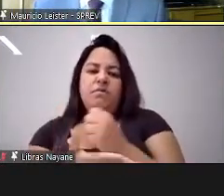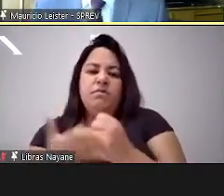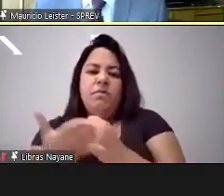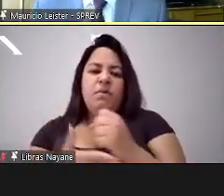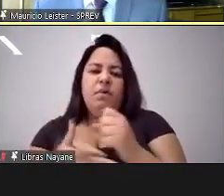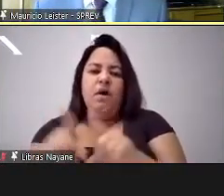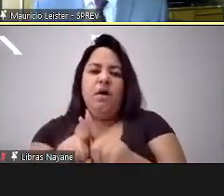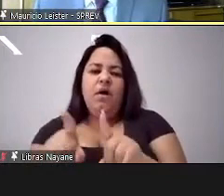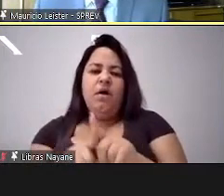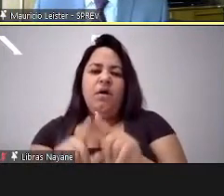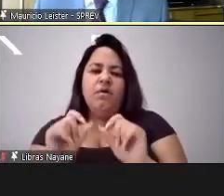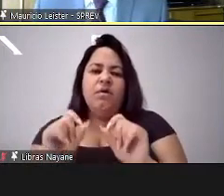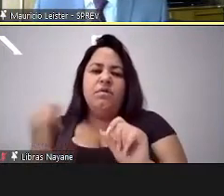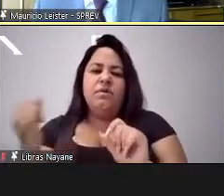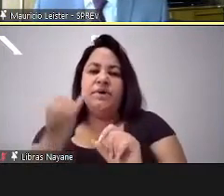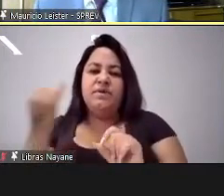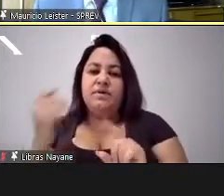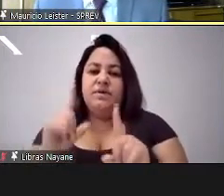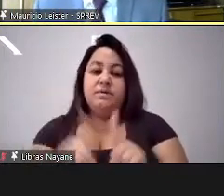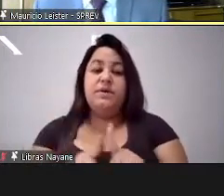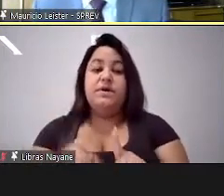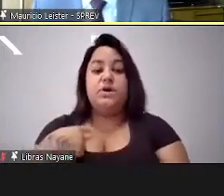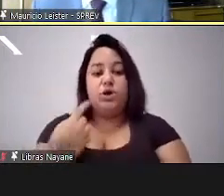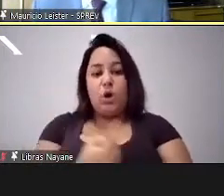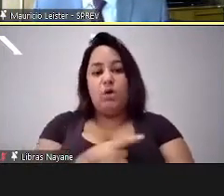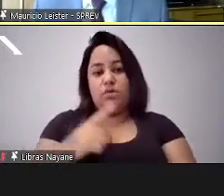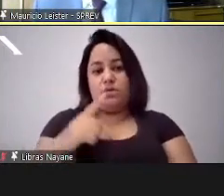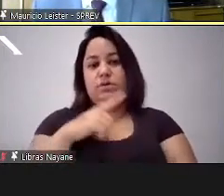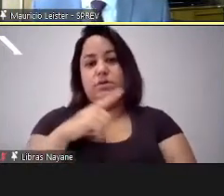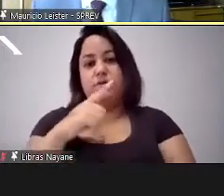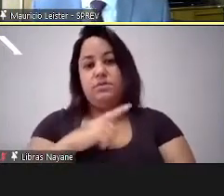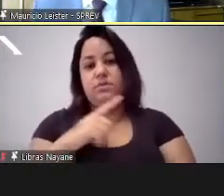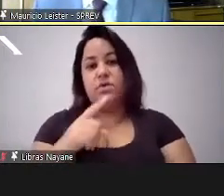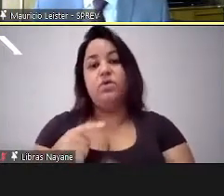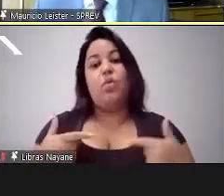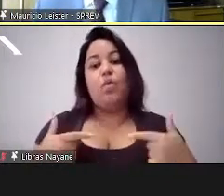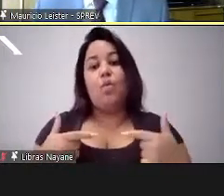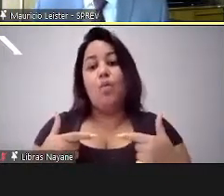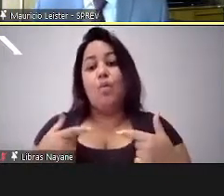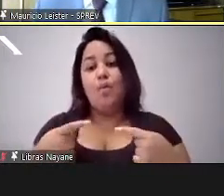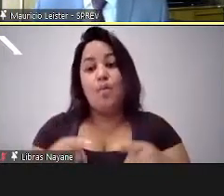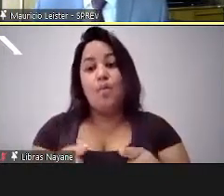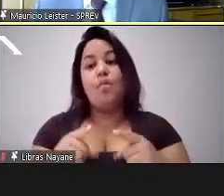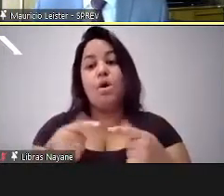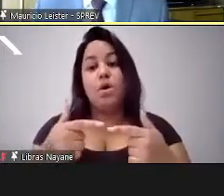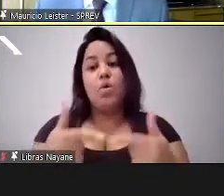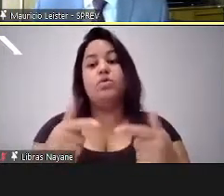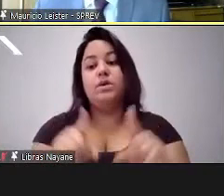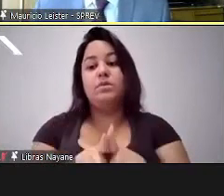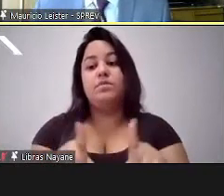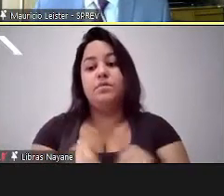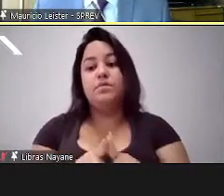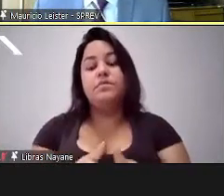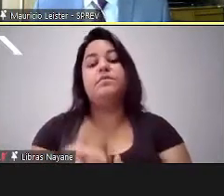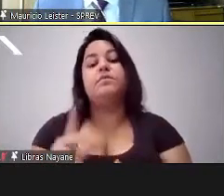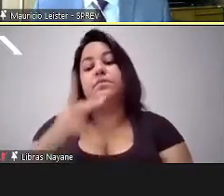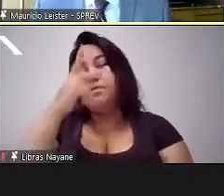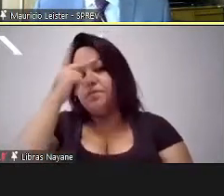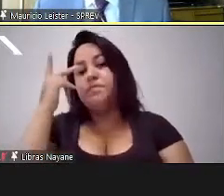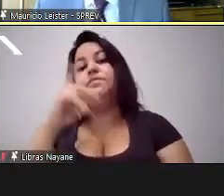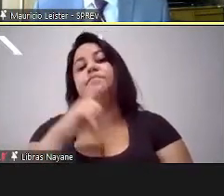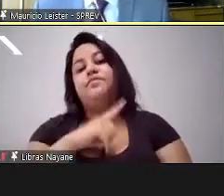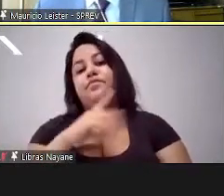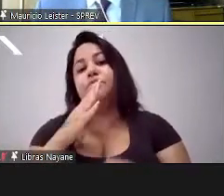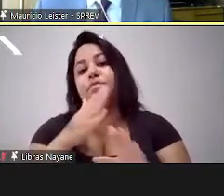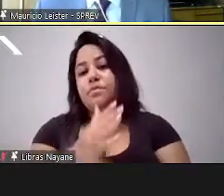also the open one. We have 84% of these contributions in the plan, And we want more and more Brazilians to